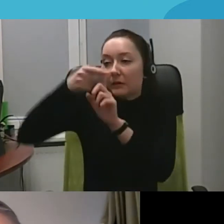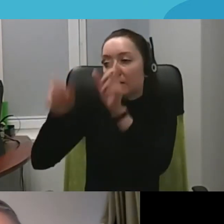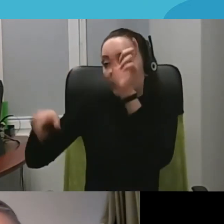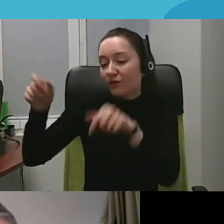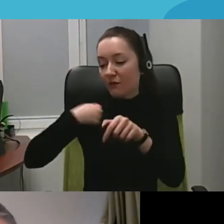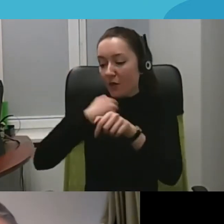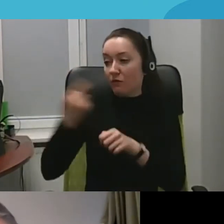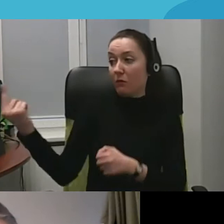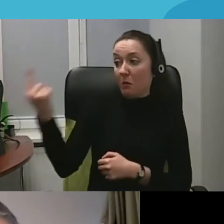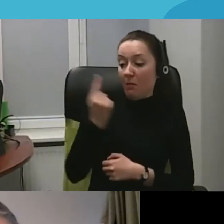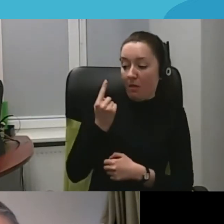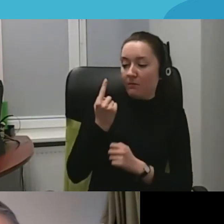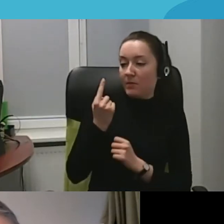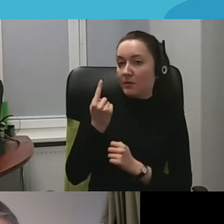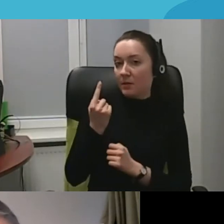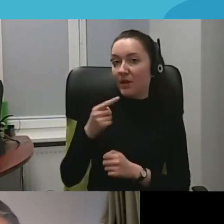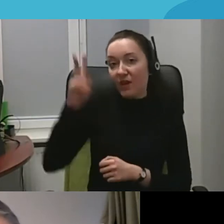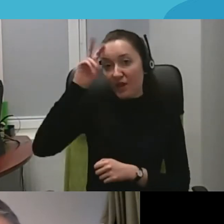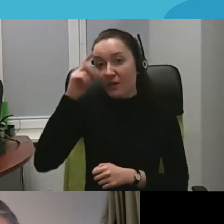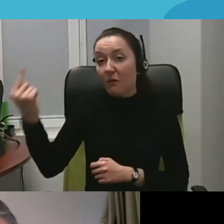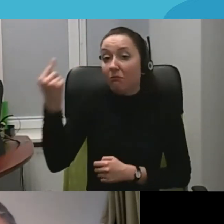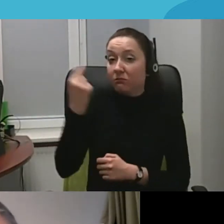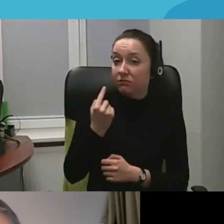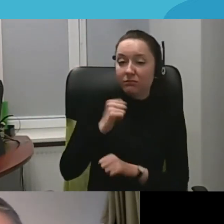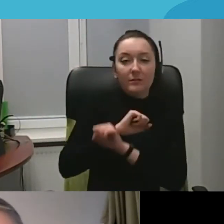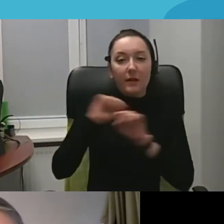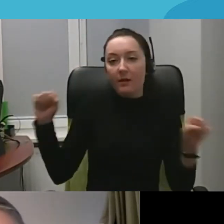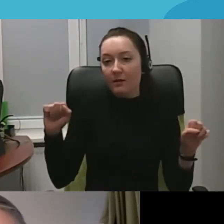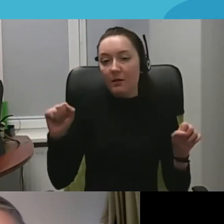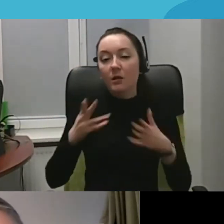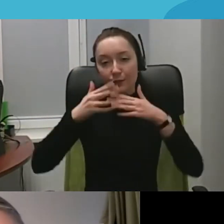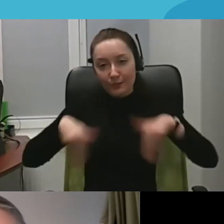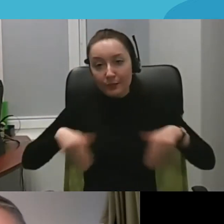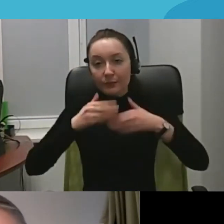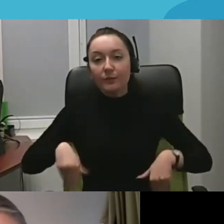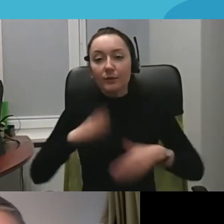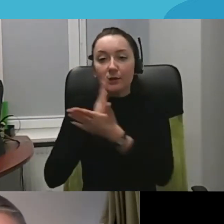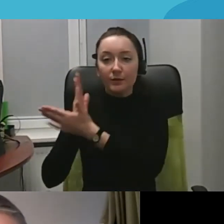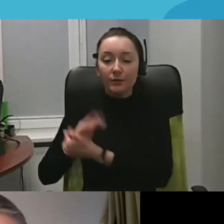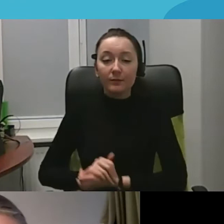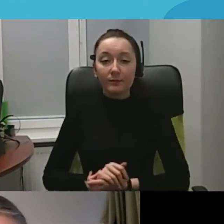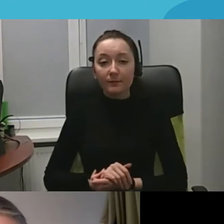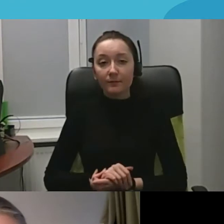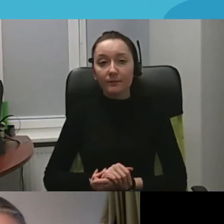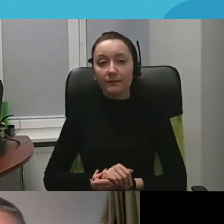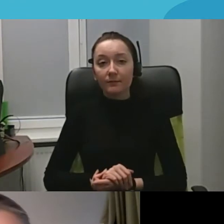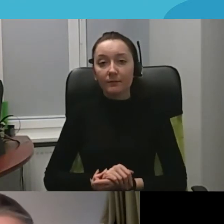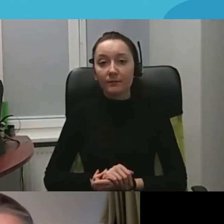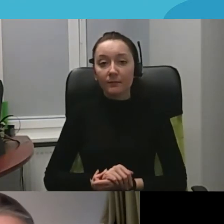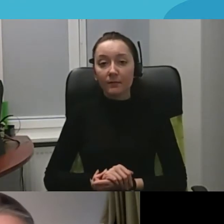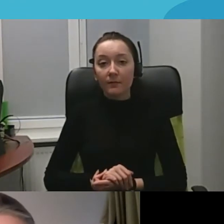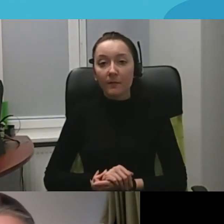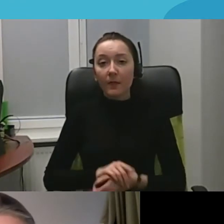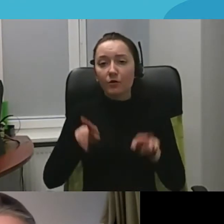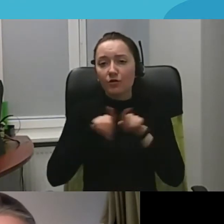and their numerous supporters in the UN, here the numbers are much bigger than within the OSCE, as